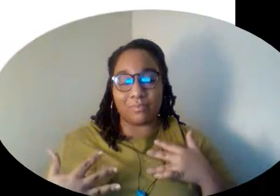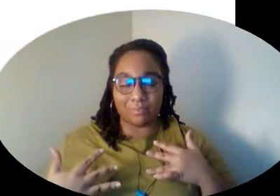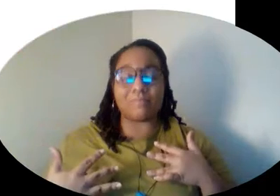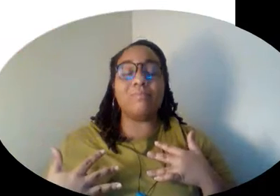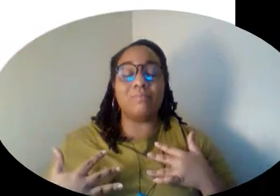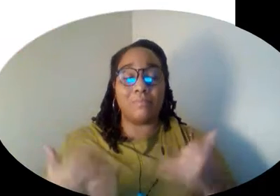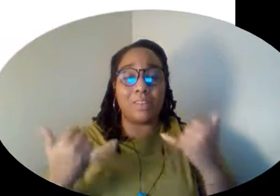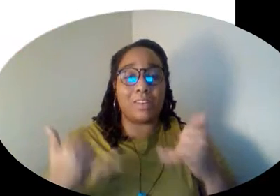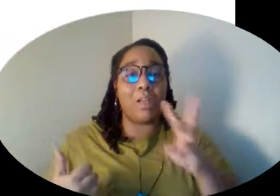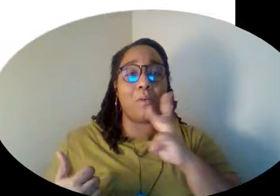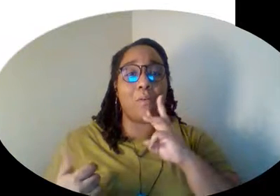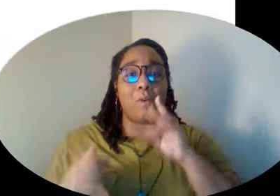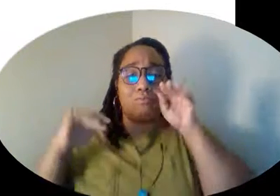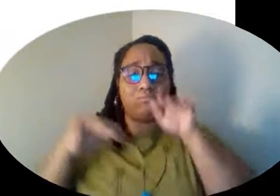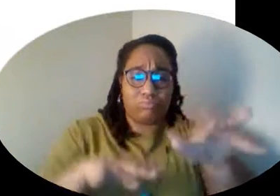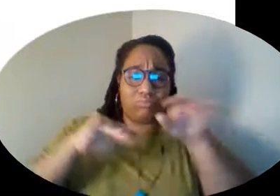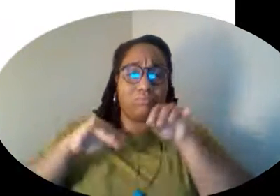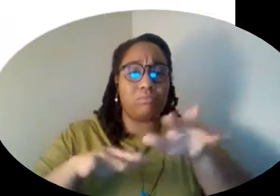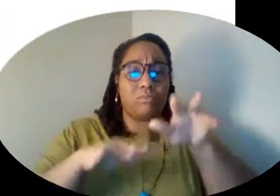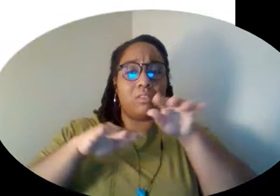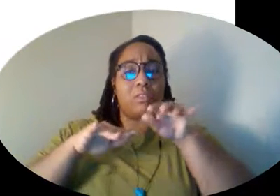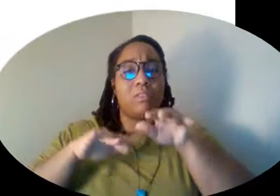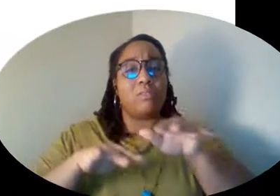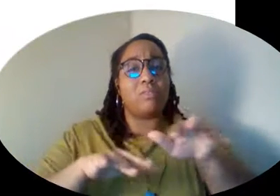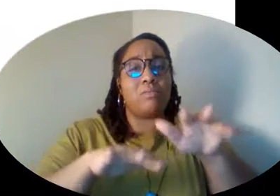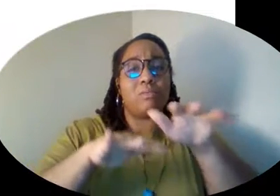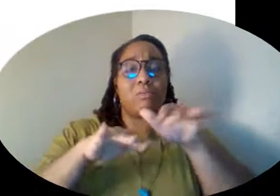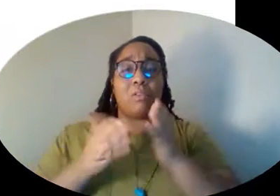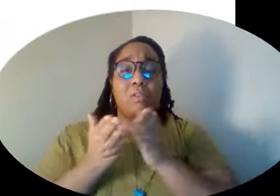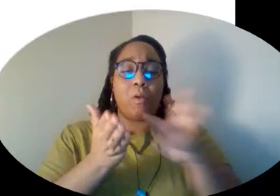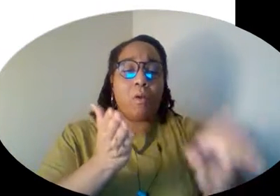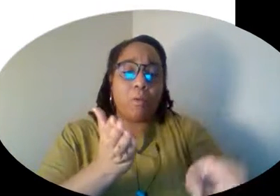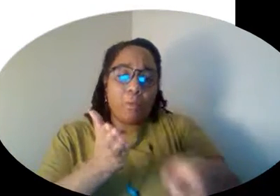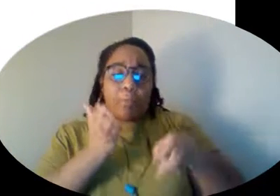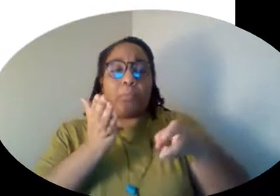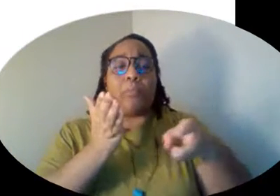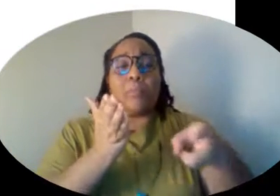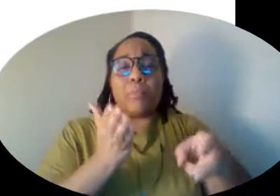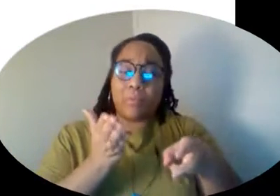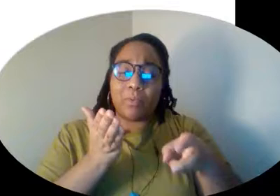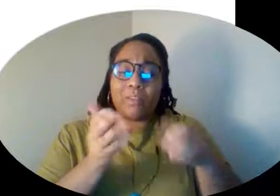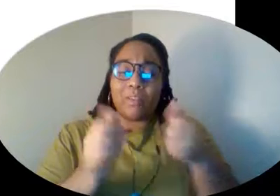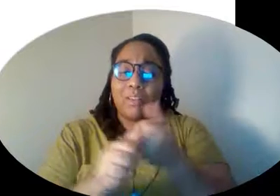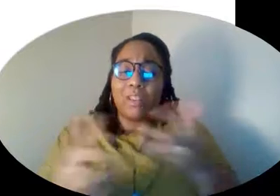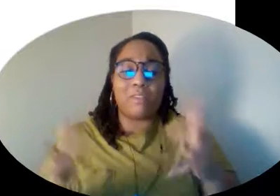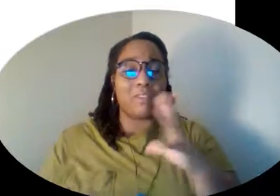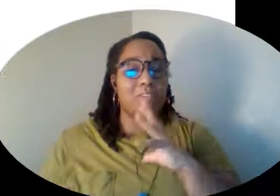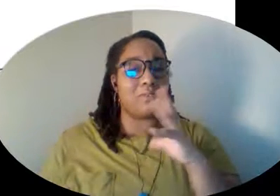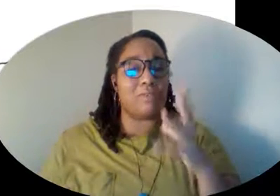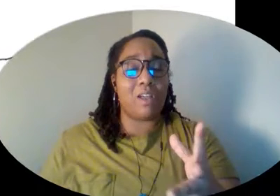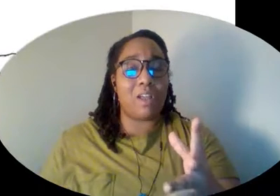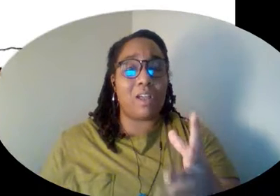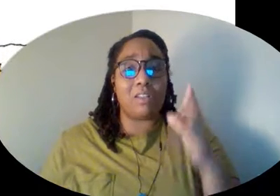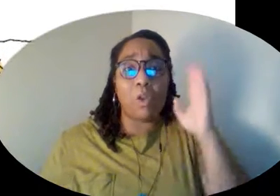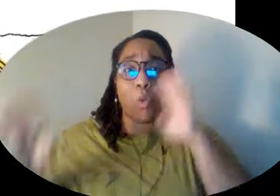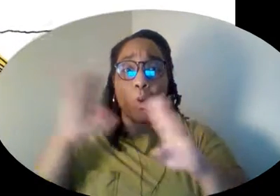Now the water is still. I have found my anchor and everything is all right. I don't need to worry about